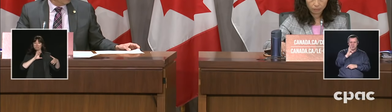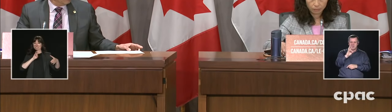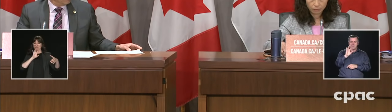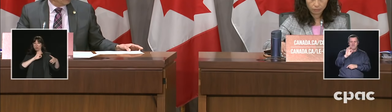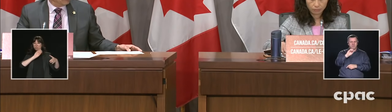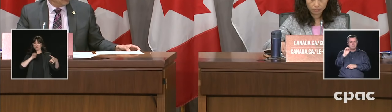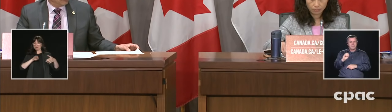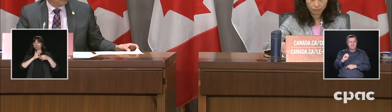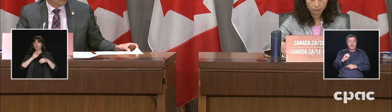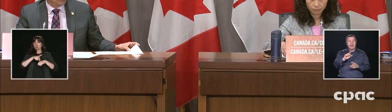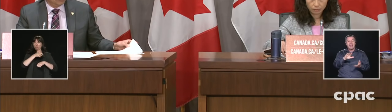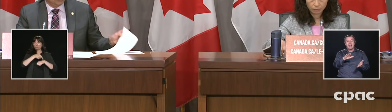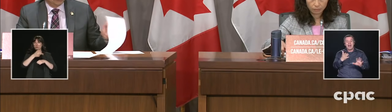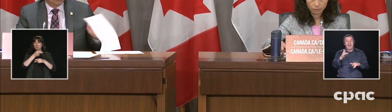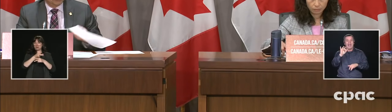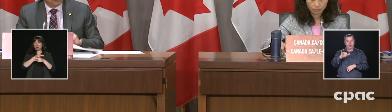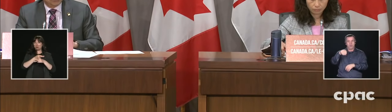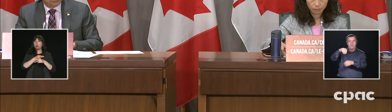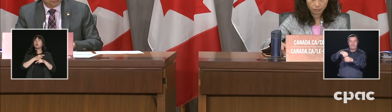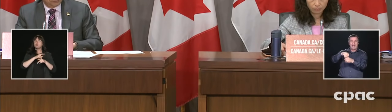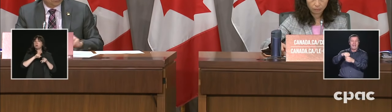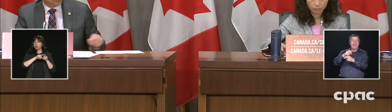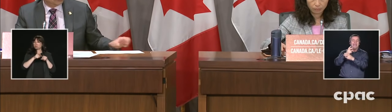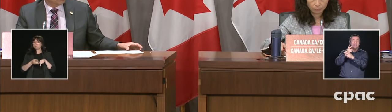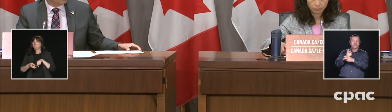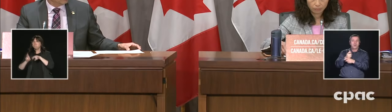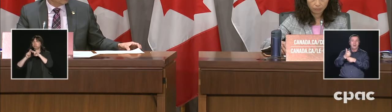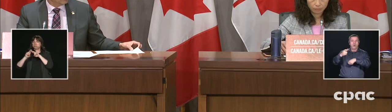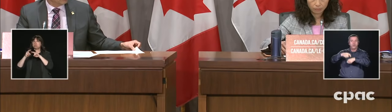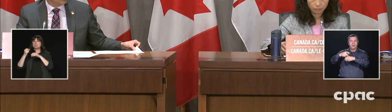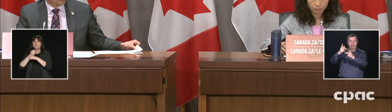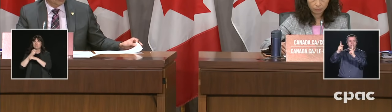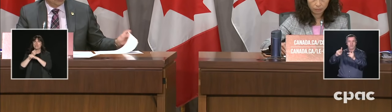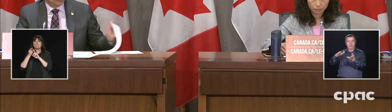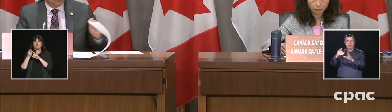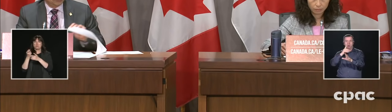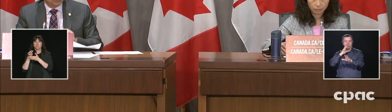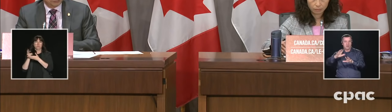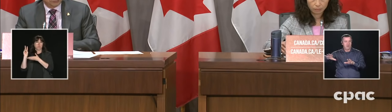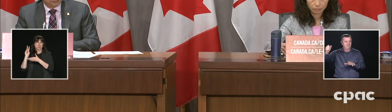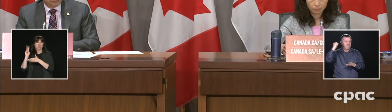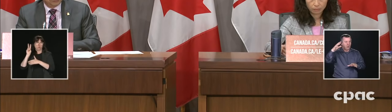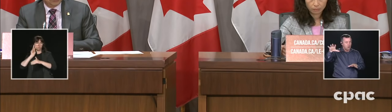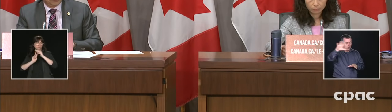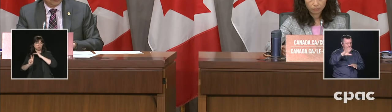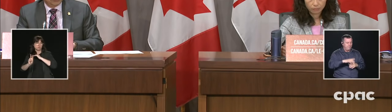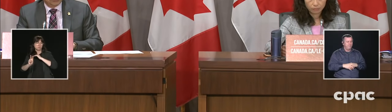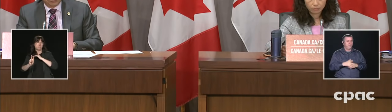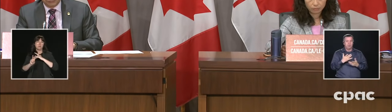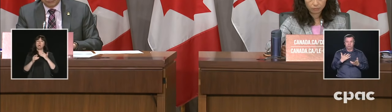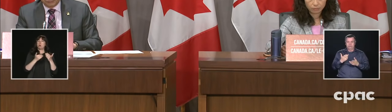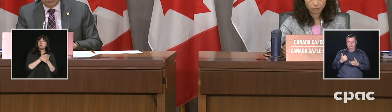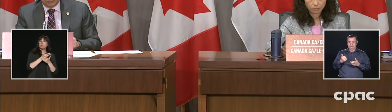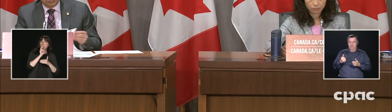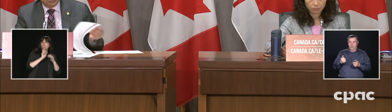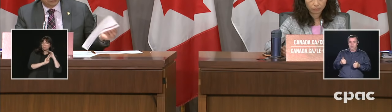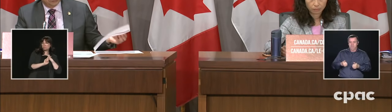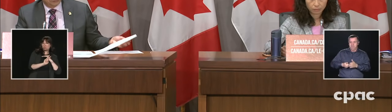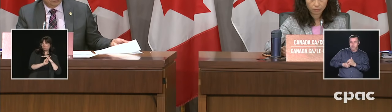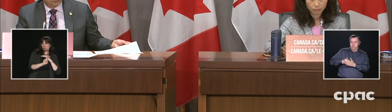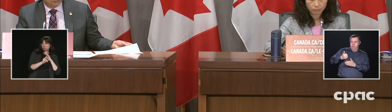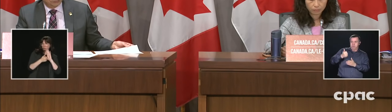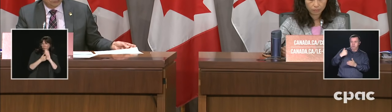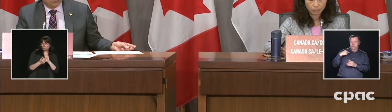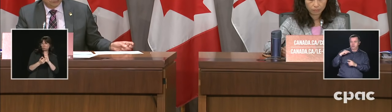since the federal government released its previous modeling a few weeks ago. What did the new models show about how effective the various measures have been to try